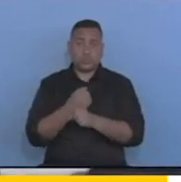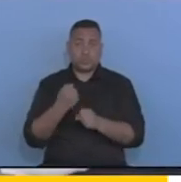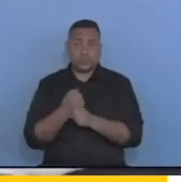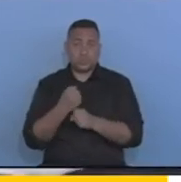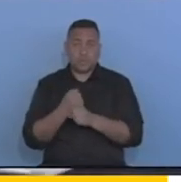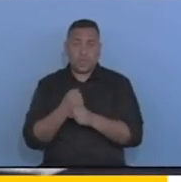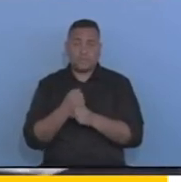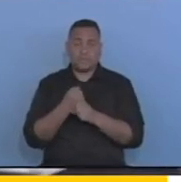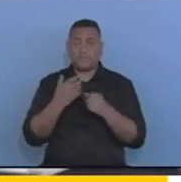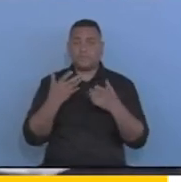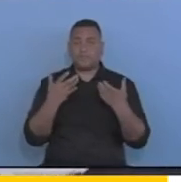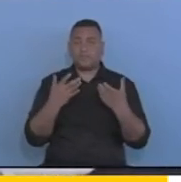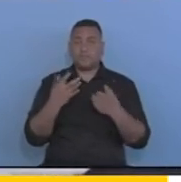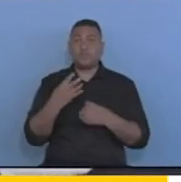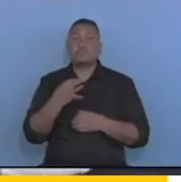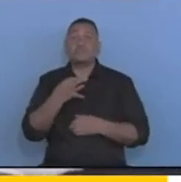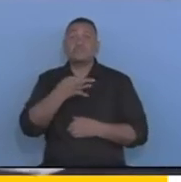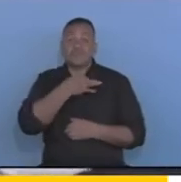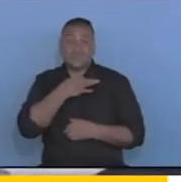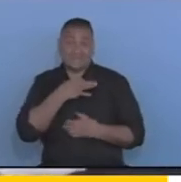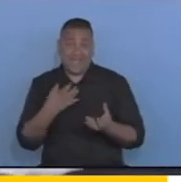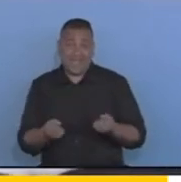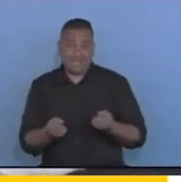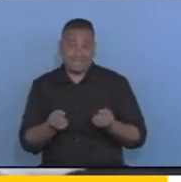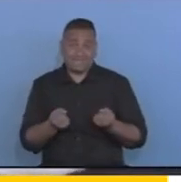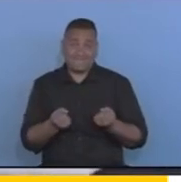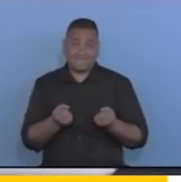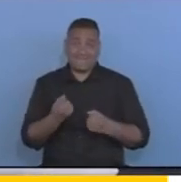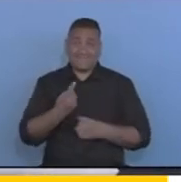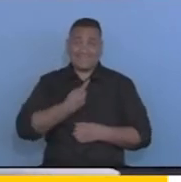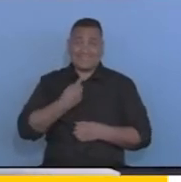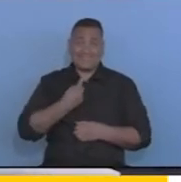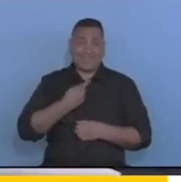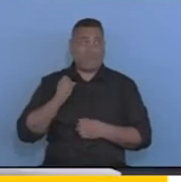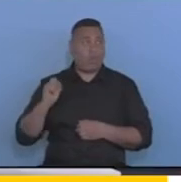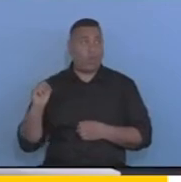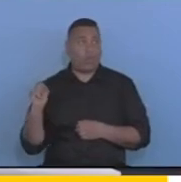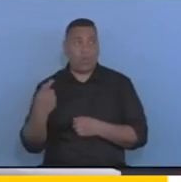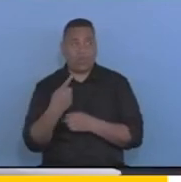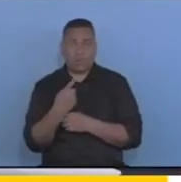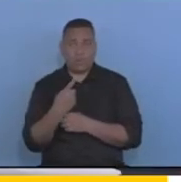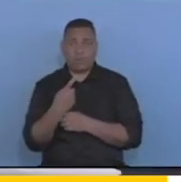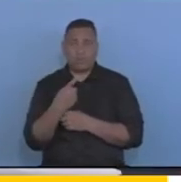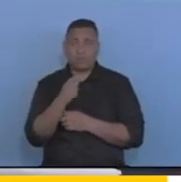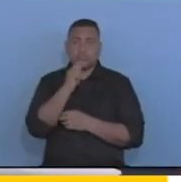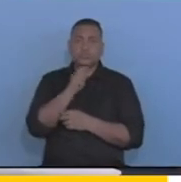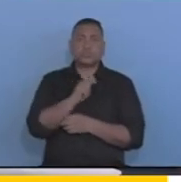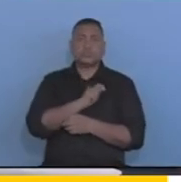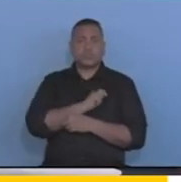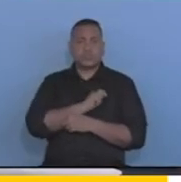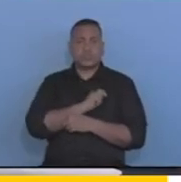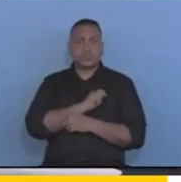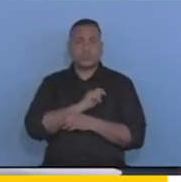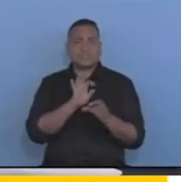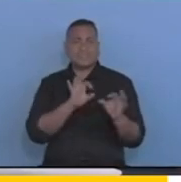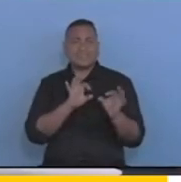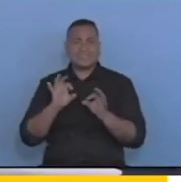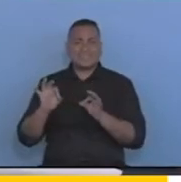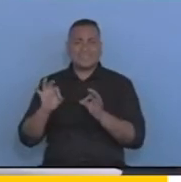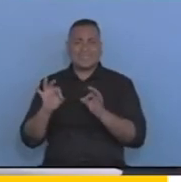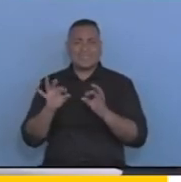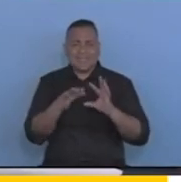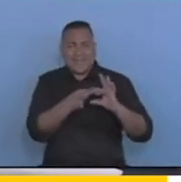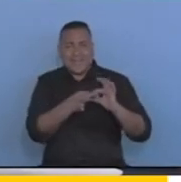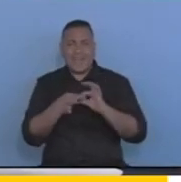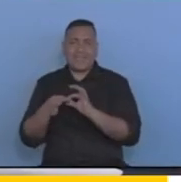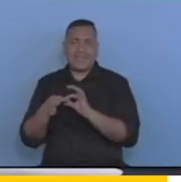you run the risk of injury, causing some damage, not to yourself, but property and all of that. Correct, 100%. And that also links directly up to the